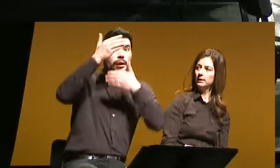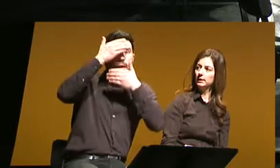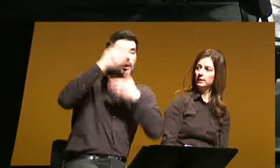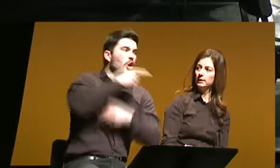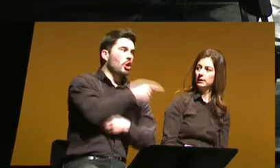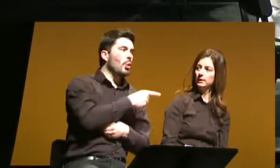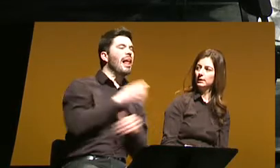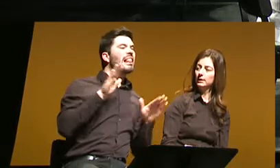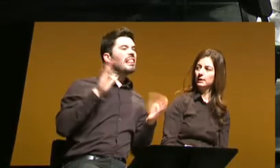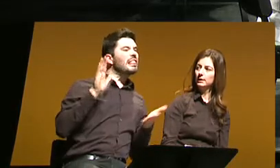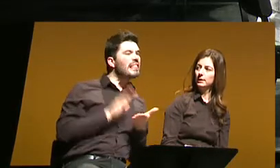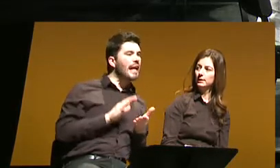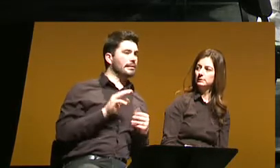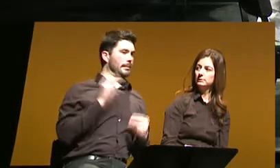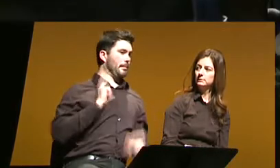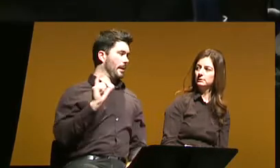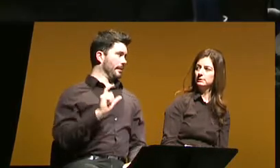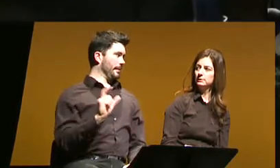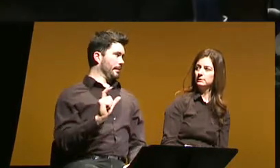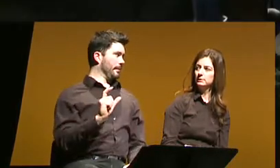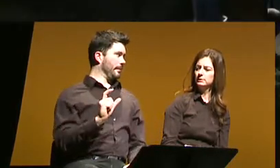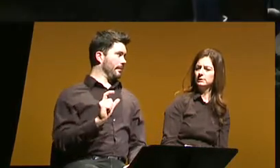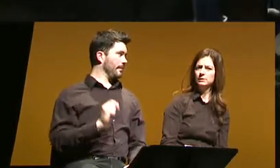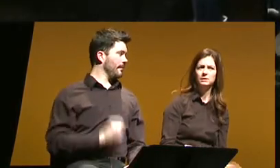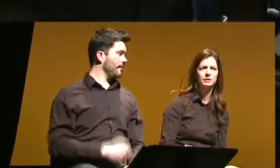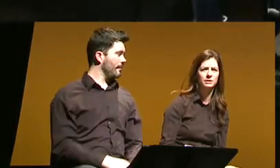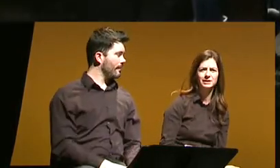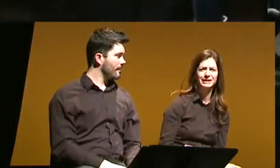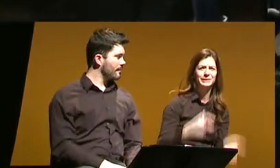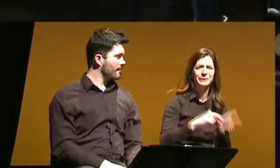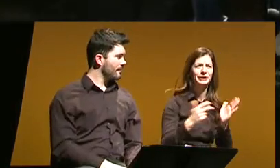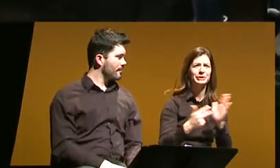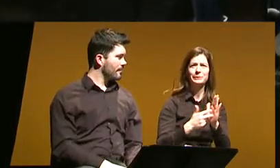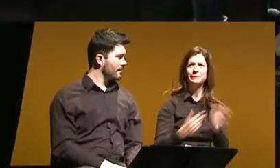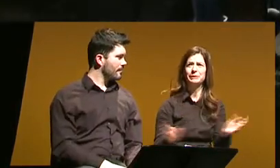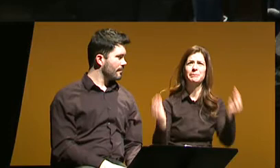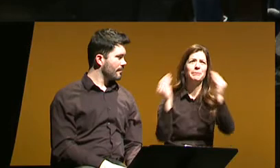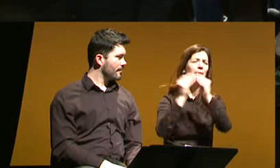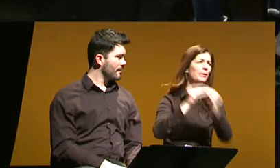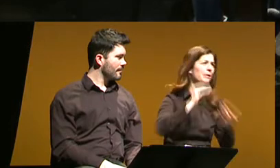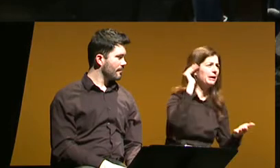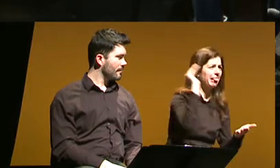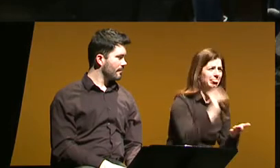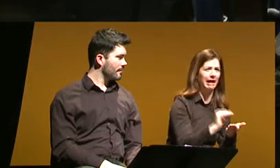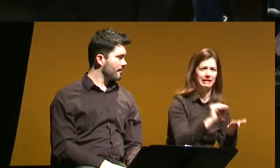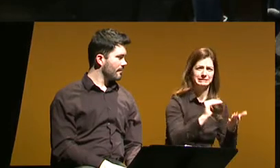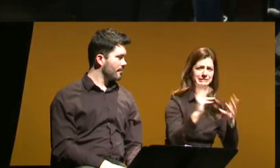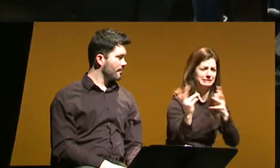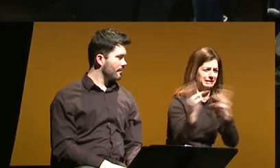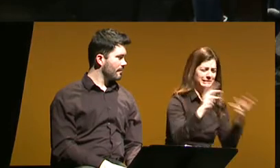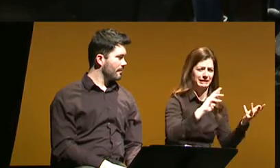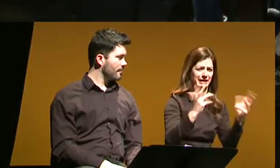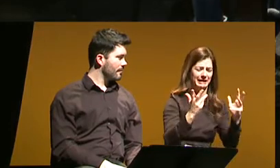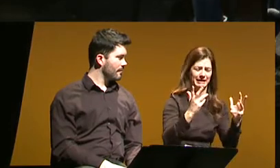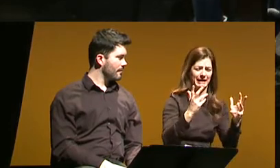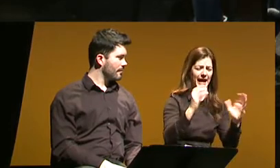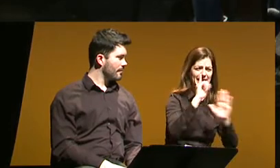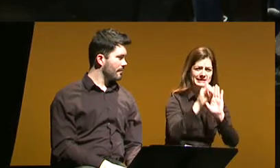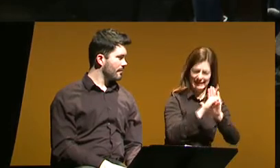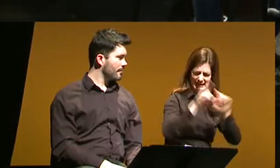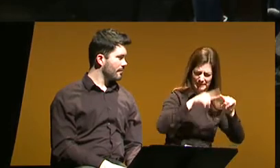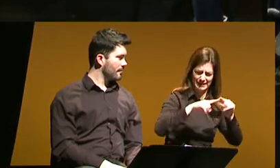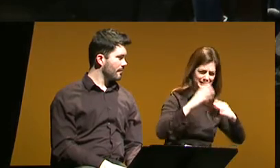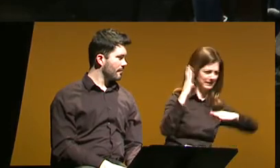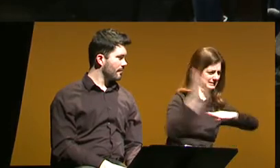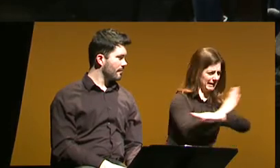hijab. I don't understand how people can presume to define the faith and identity of other people and somehow put you on a scale,